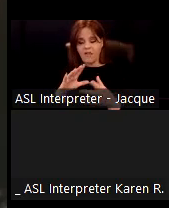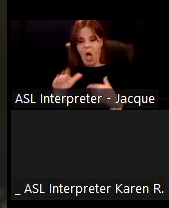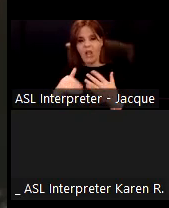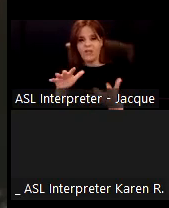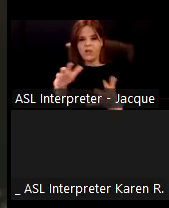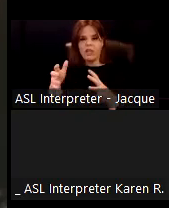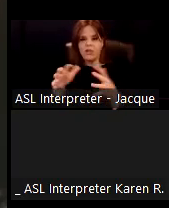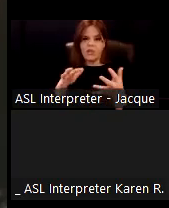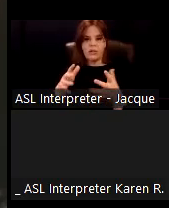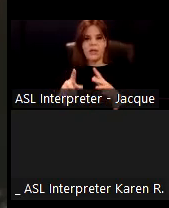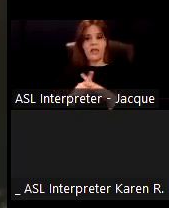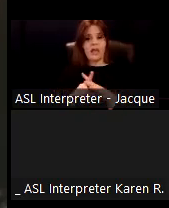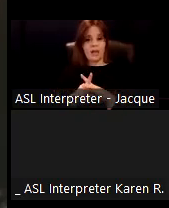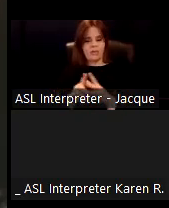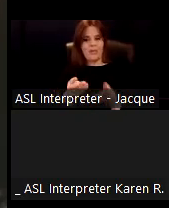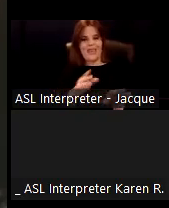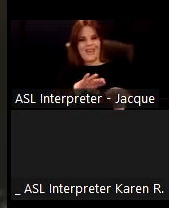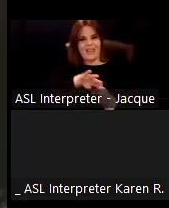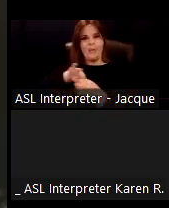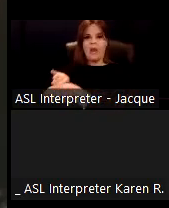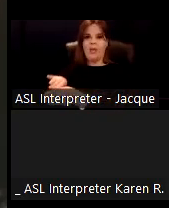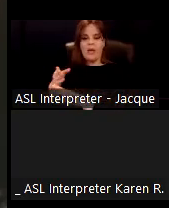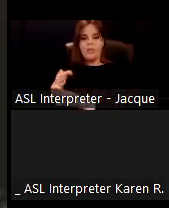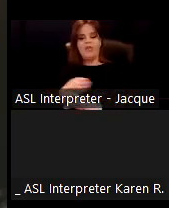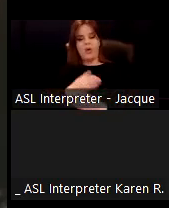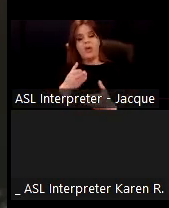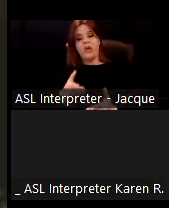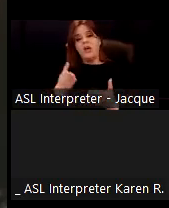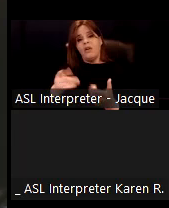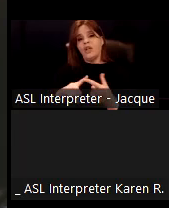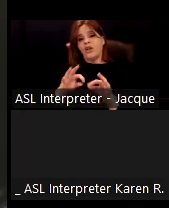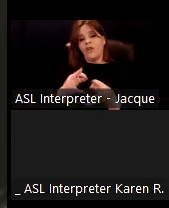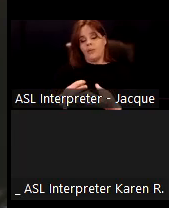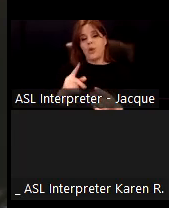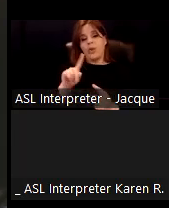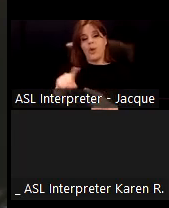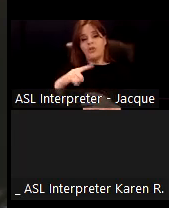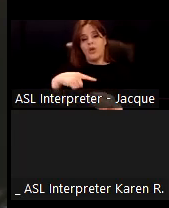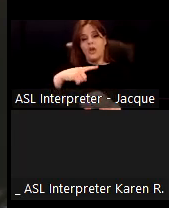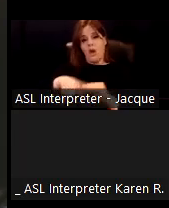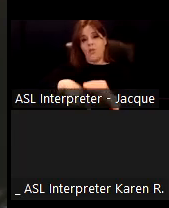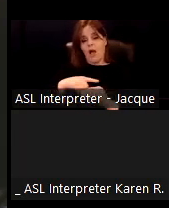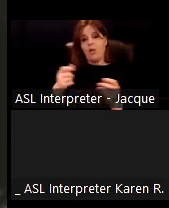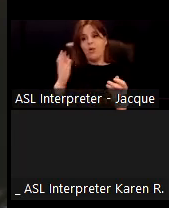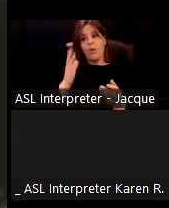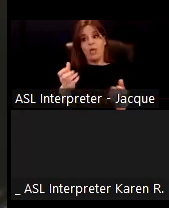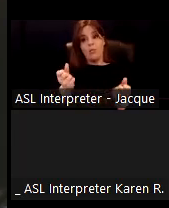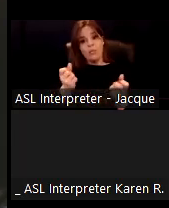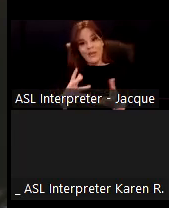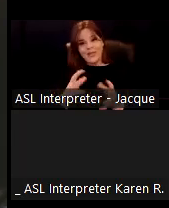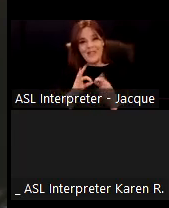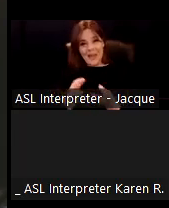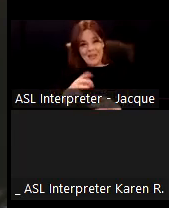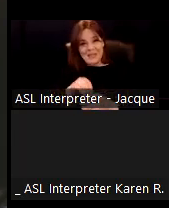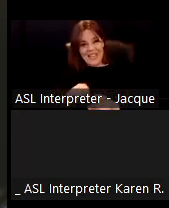can come up out of the way before we offer it to families. So the question around, will multiple families be in the same welcome